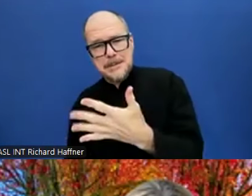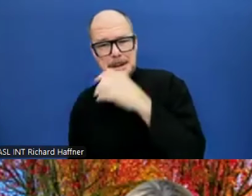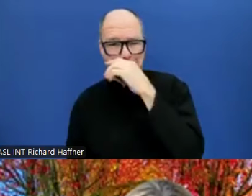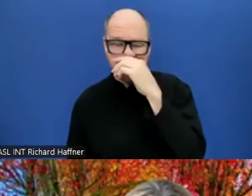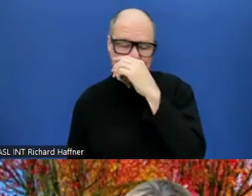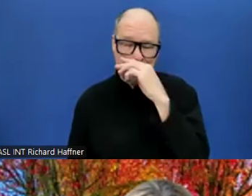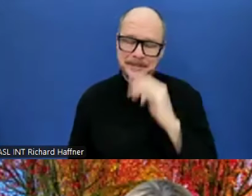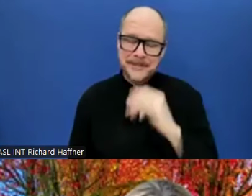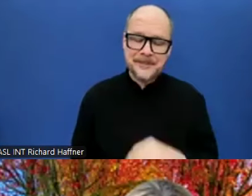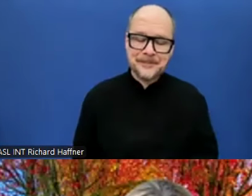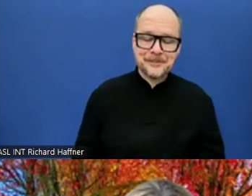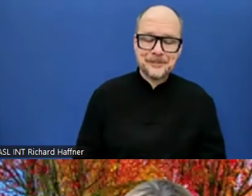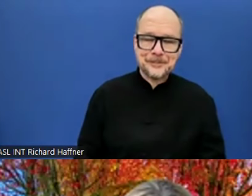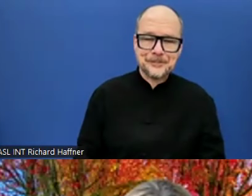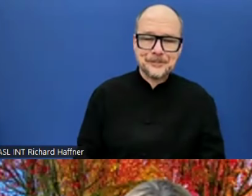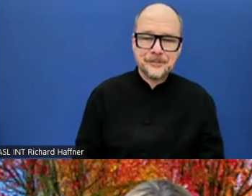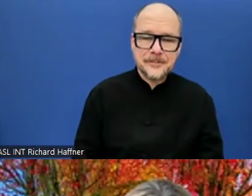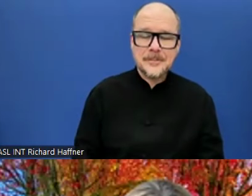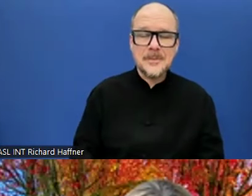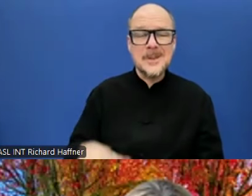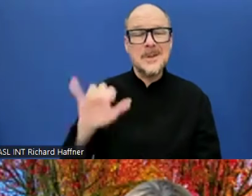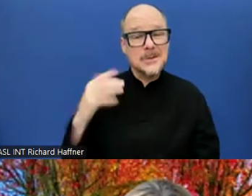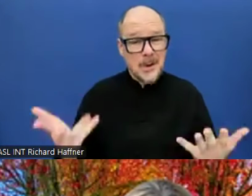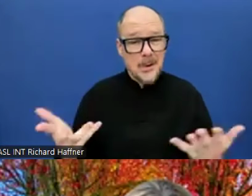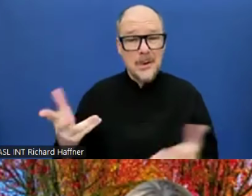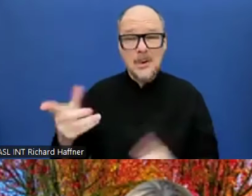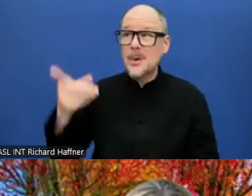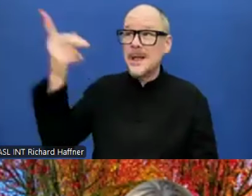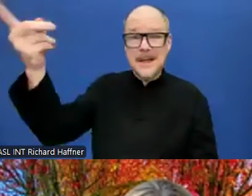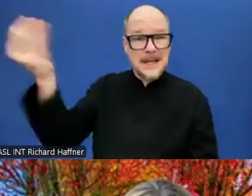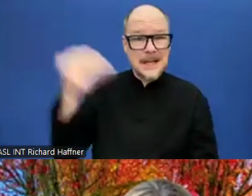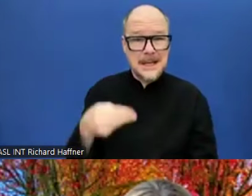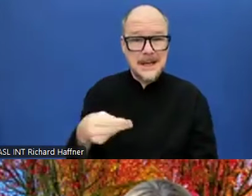So in the excerpt that's provided,